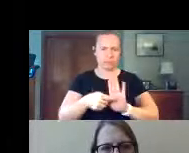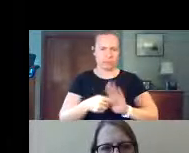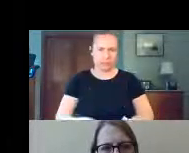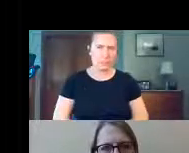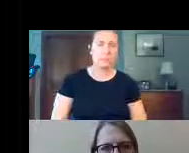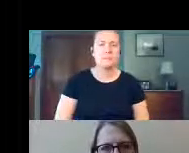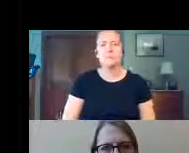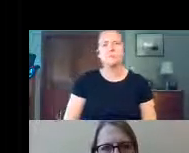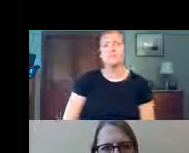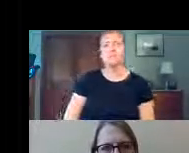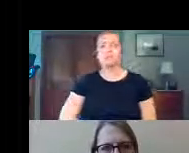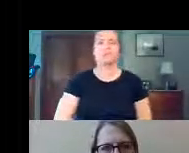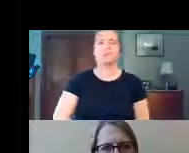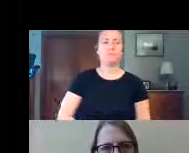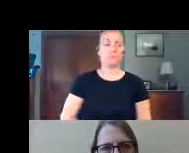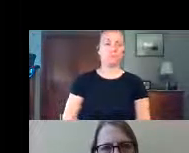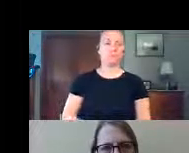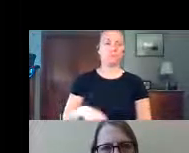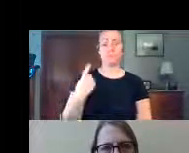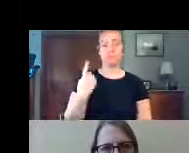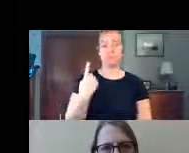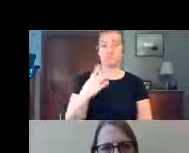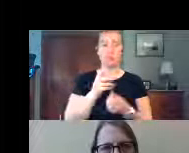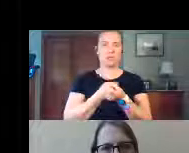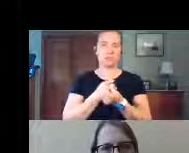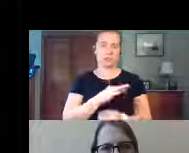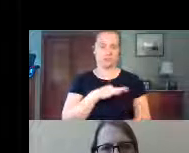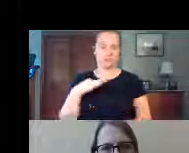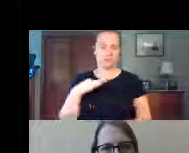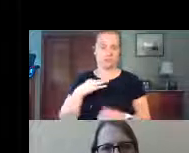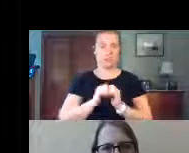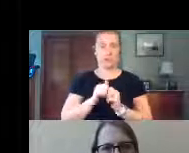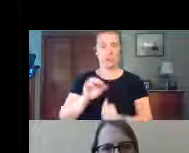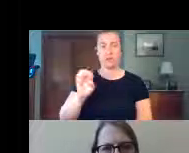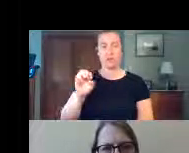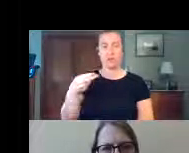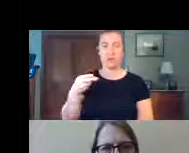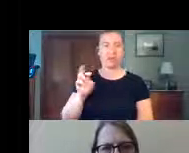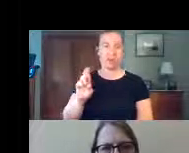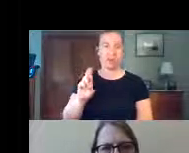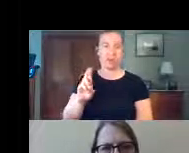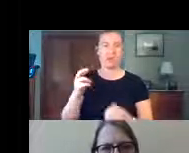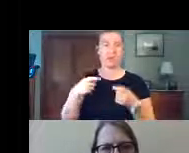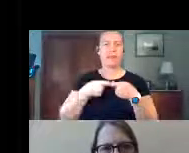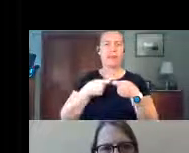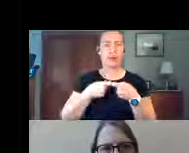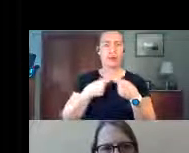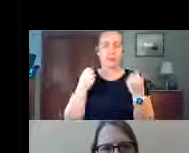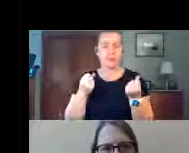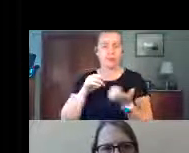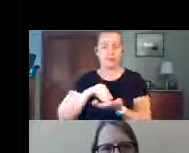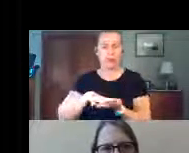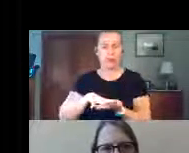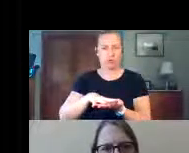go over is supporting staff with electronic health record reminders. So starting all the way at the bottom left, you can see that